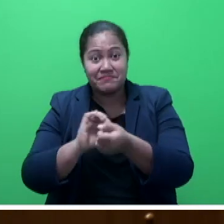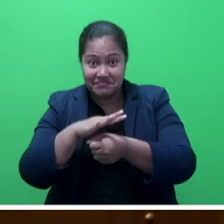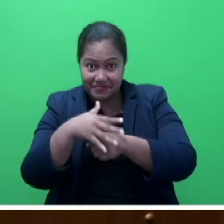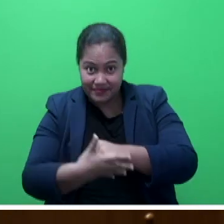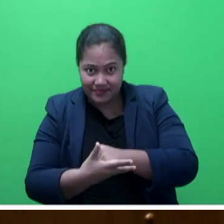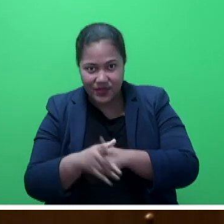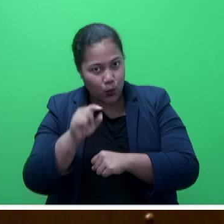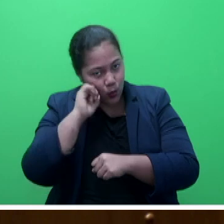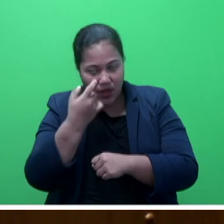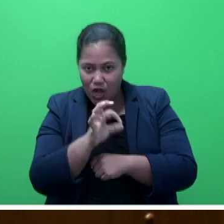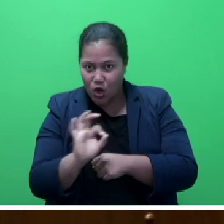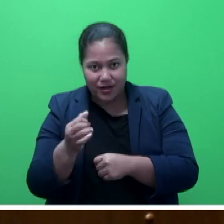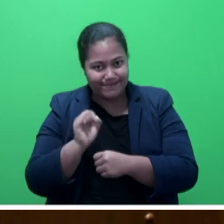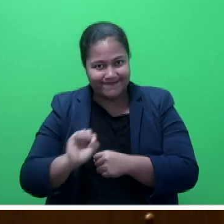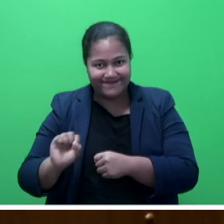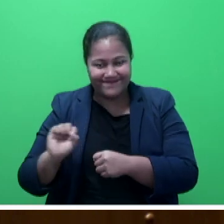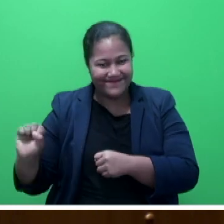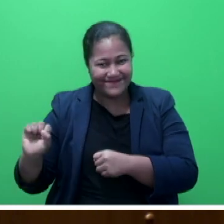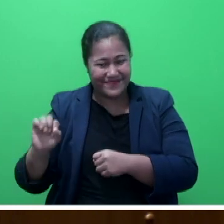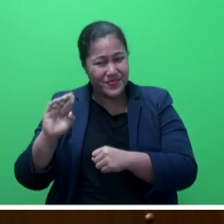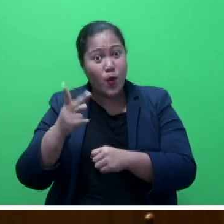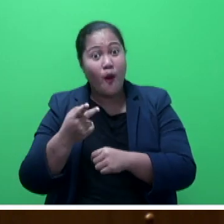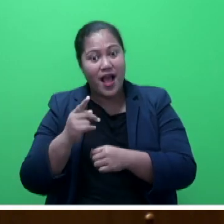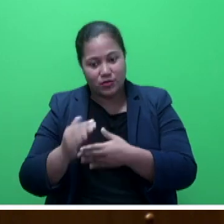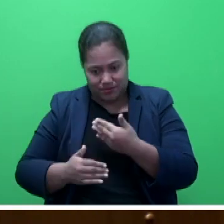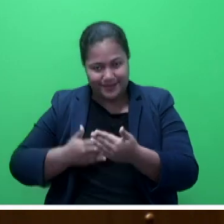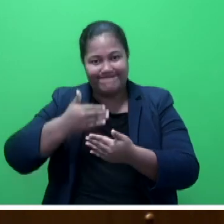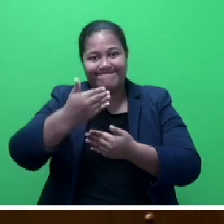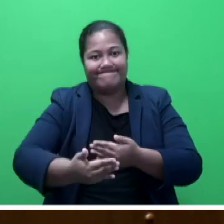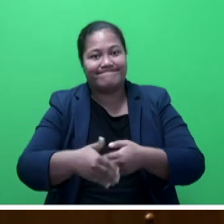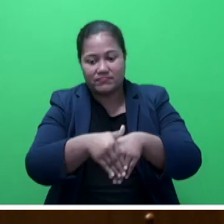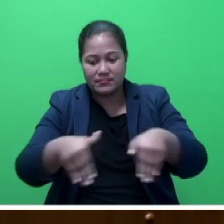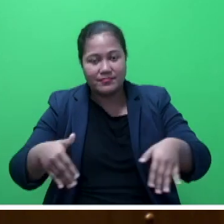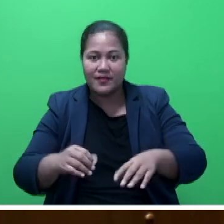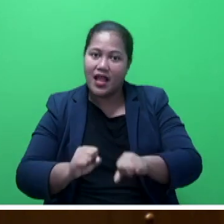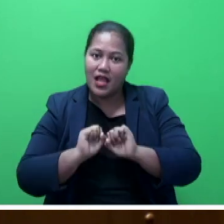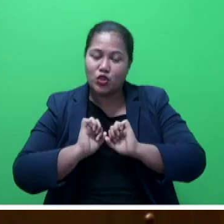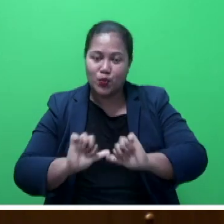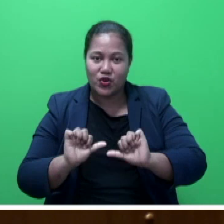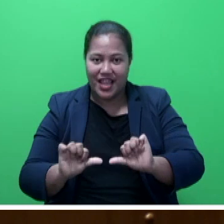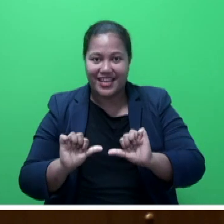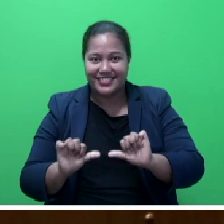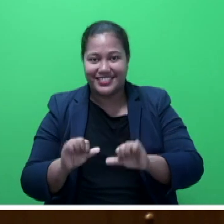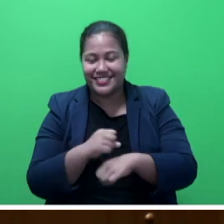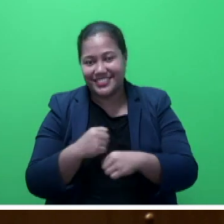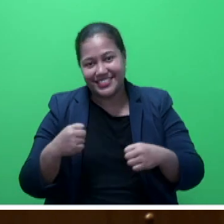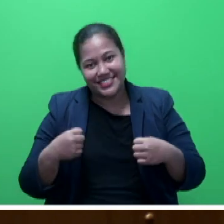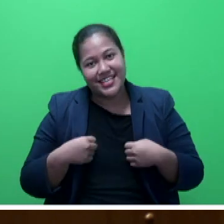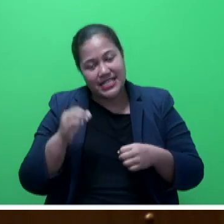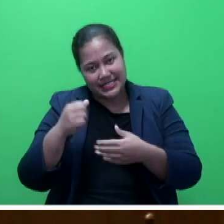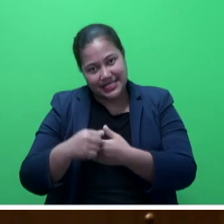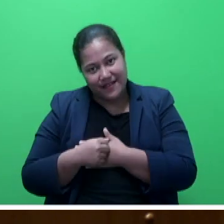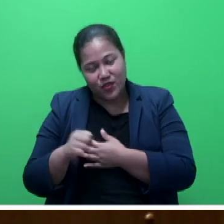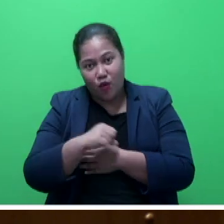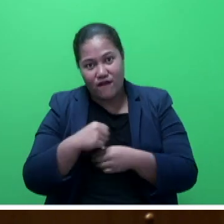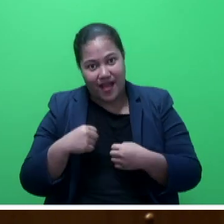ignore Fiji's duty to confront the climate, ocean and biodiversity crisis that threaten humanity's very